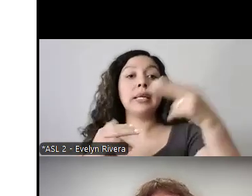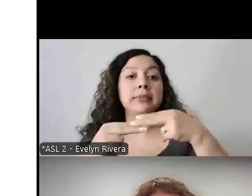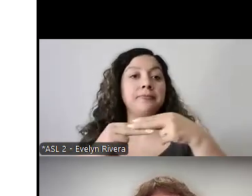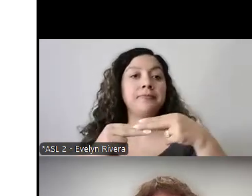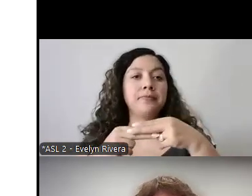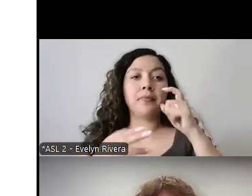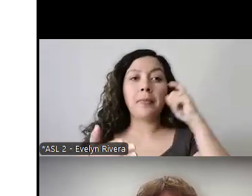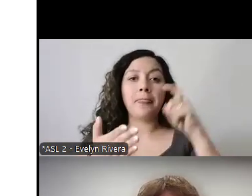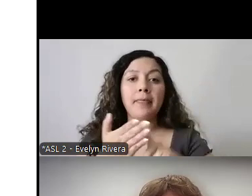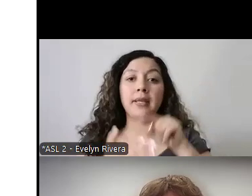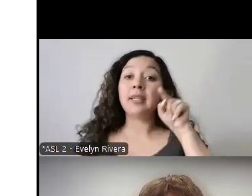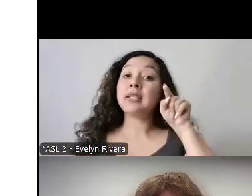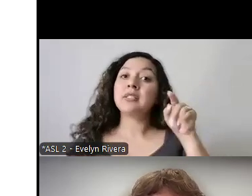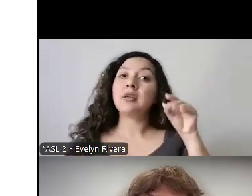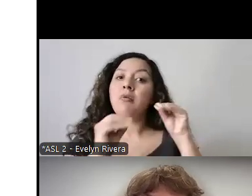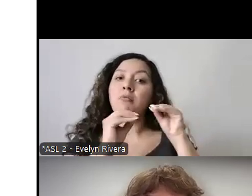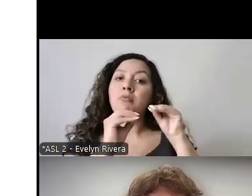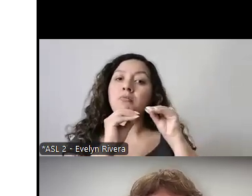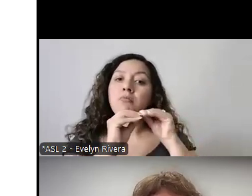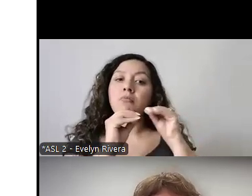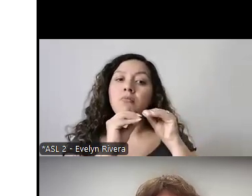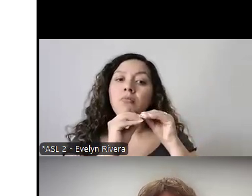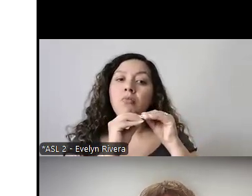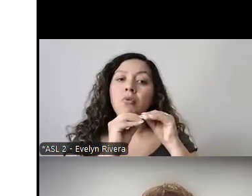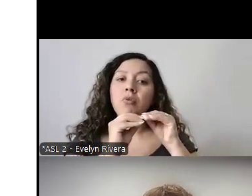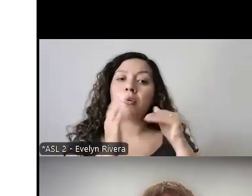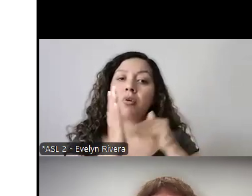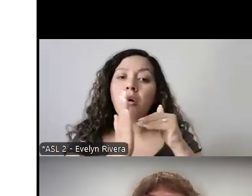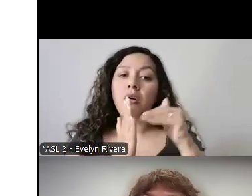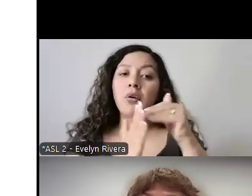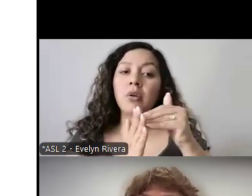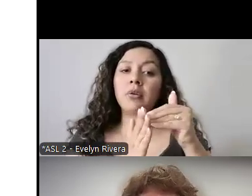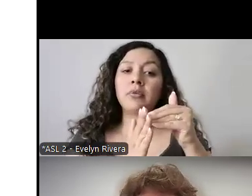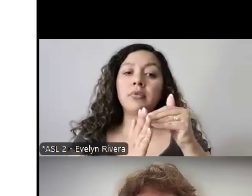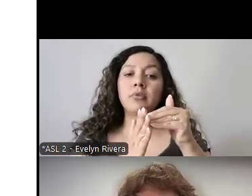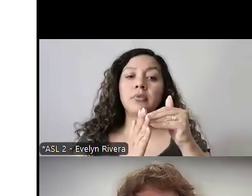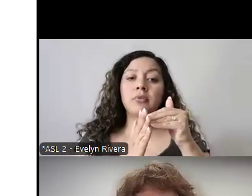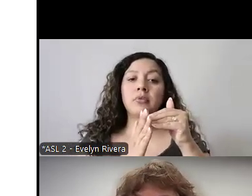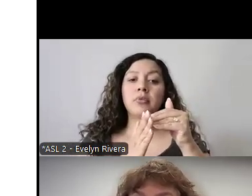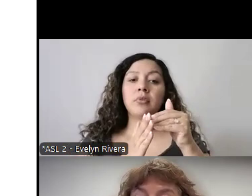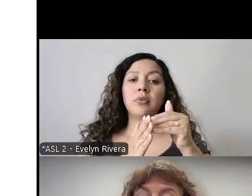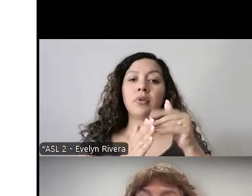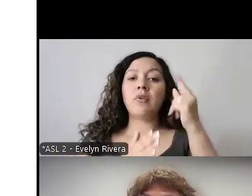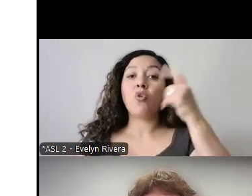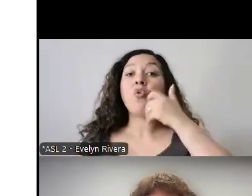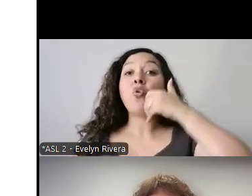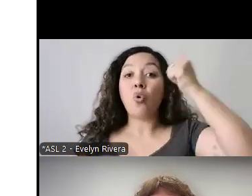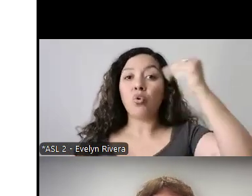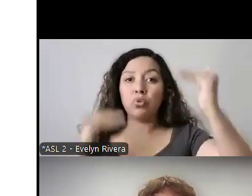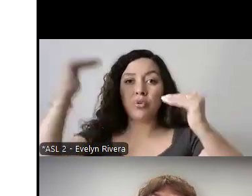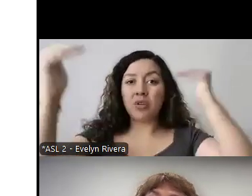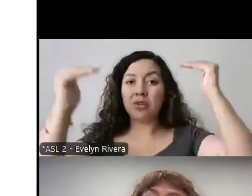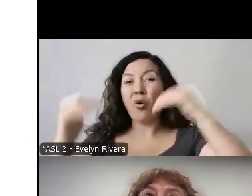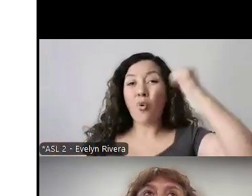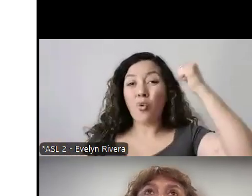And this is even more common this trend is even more common in older adults, in old age. And